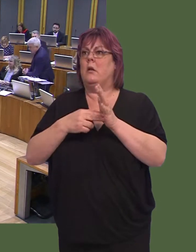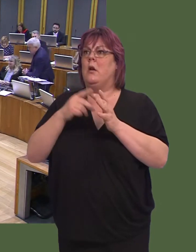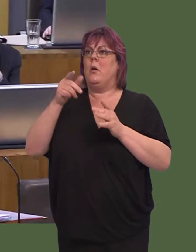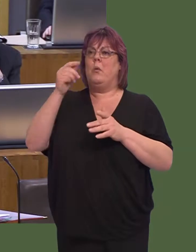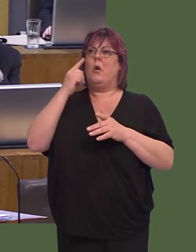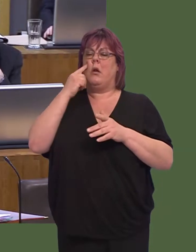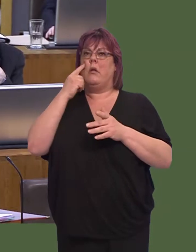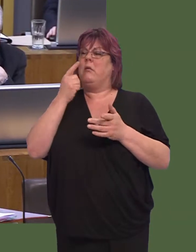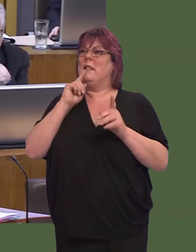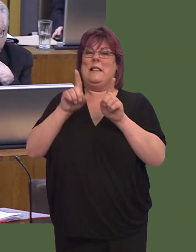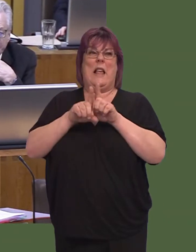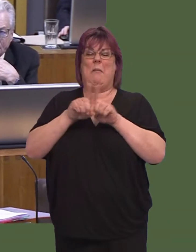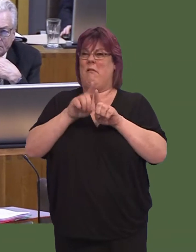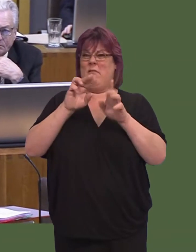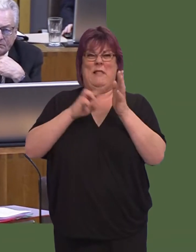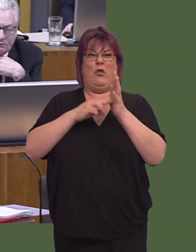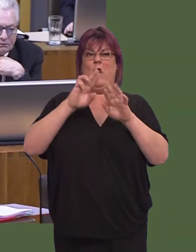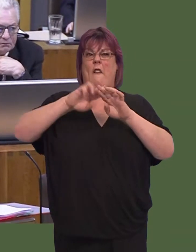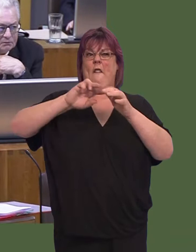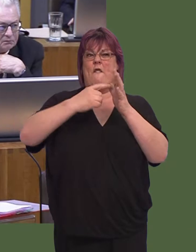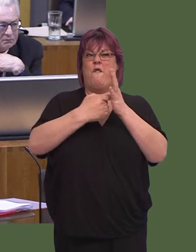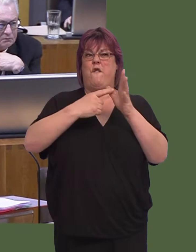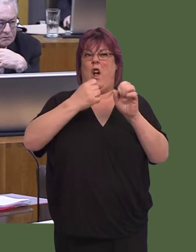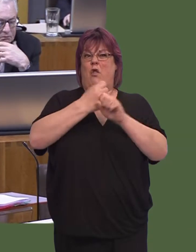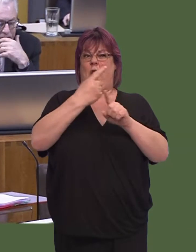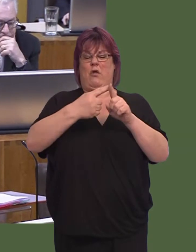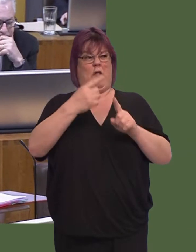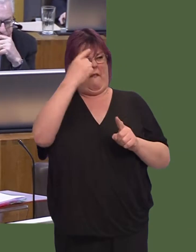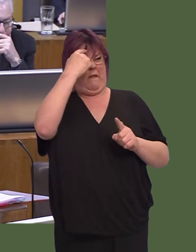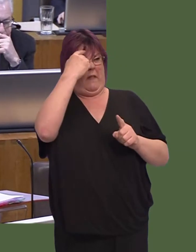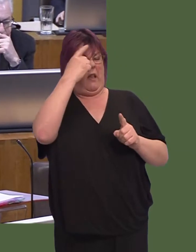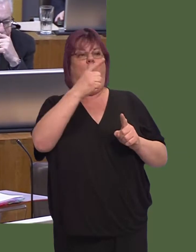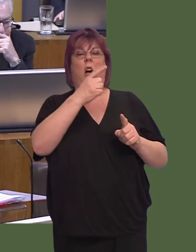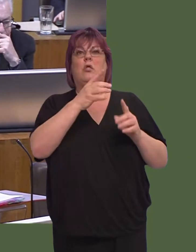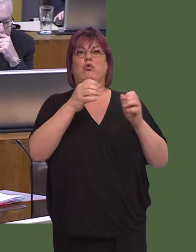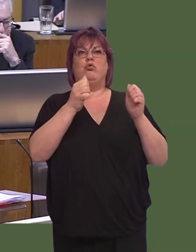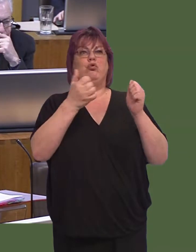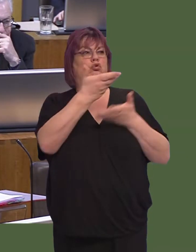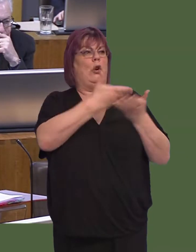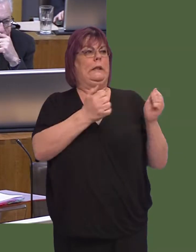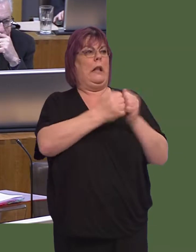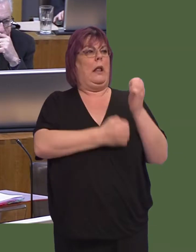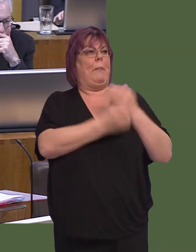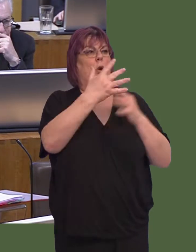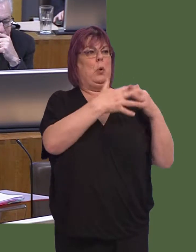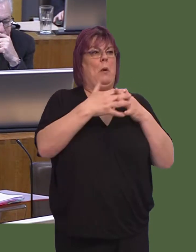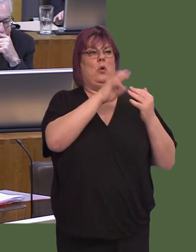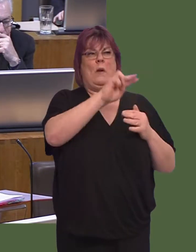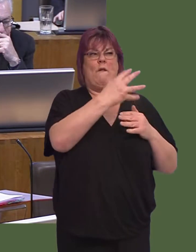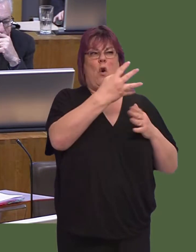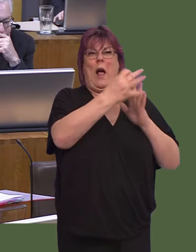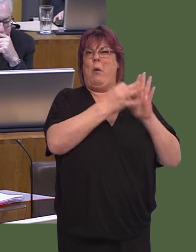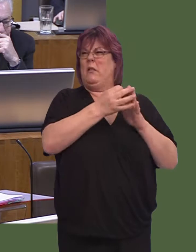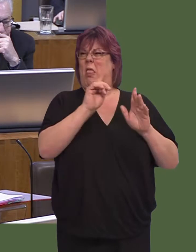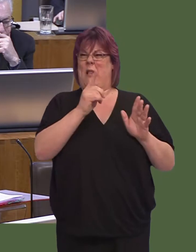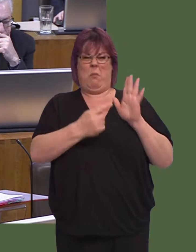Nigel Farage thinks that a trade deal with the US is possible in 48 hours, which is what he said yesterday. This is a hugely serious matter.